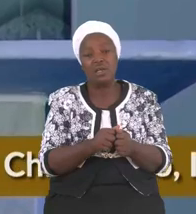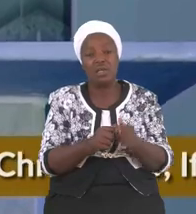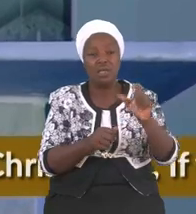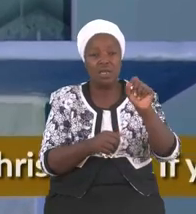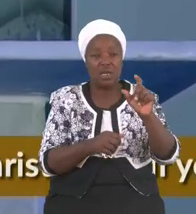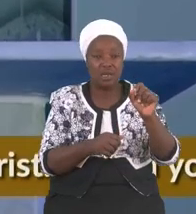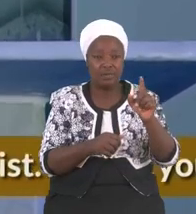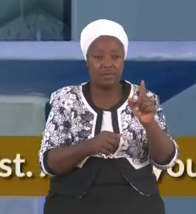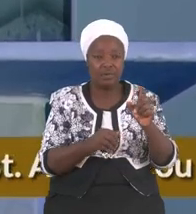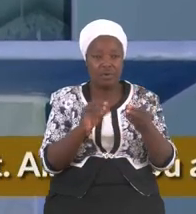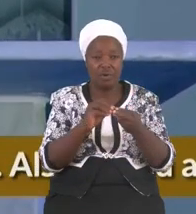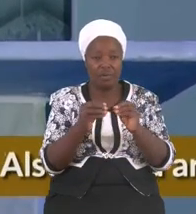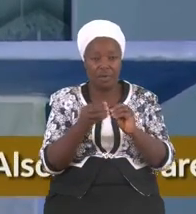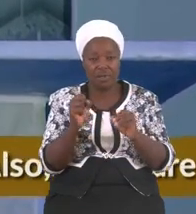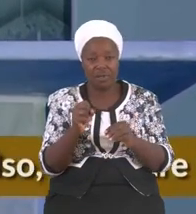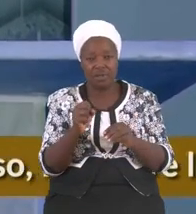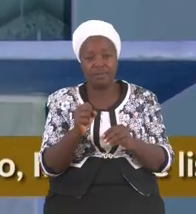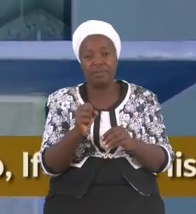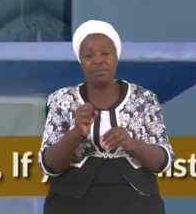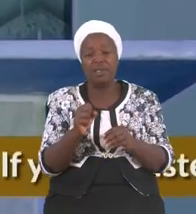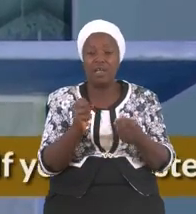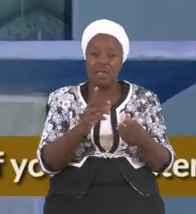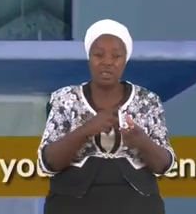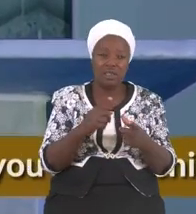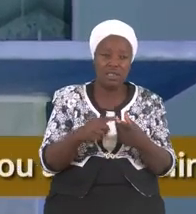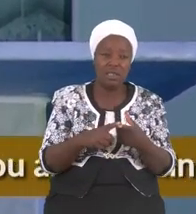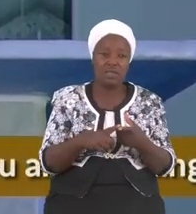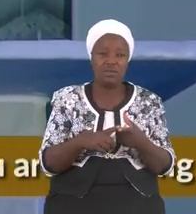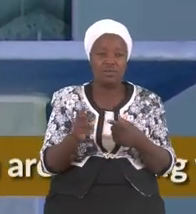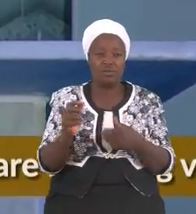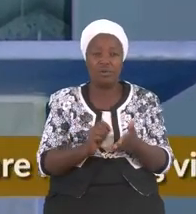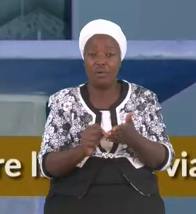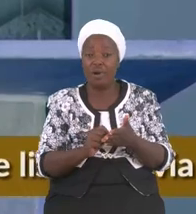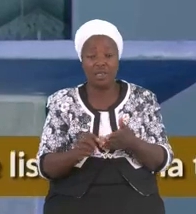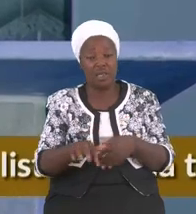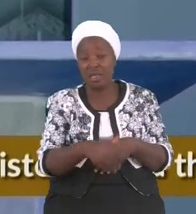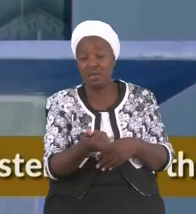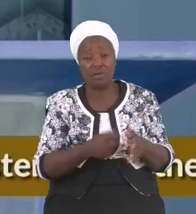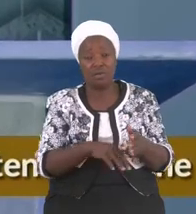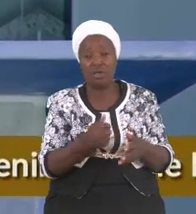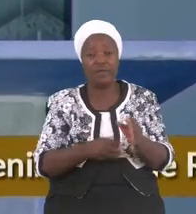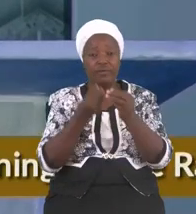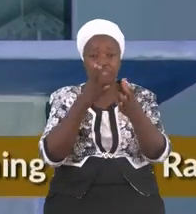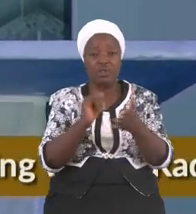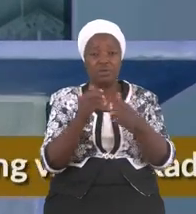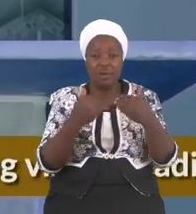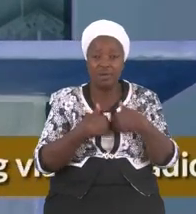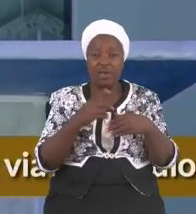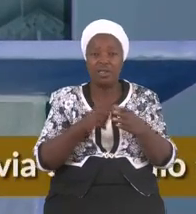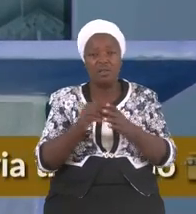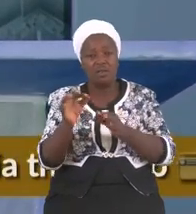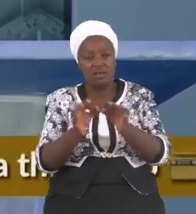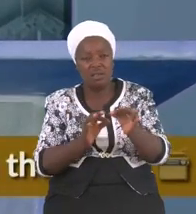write your WhatsApp number if you have, and describe your address